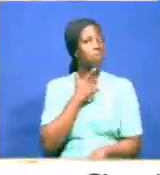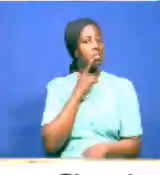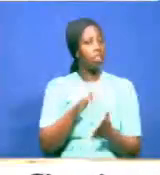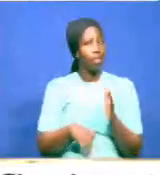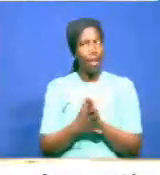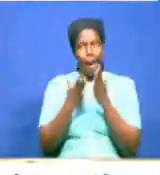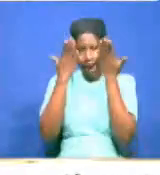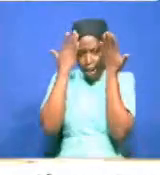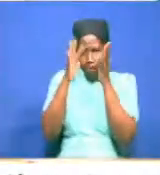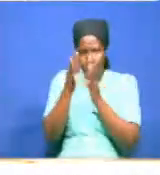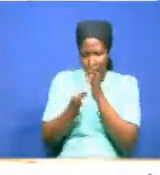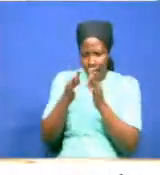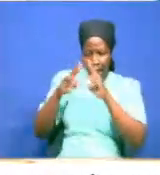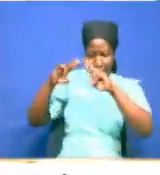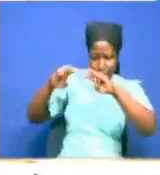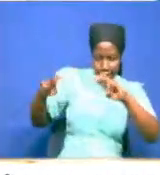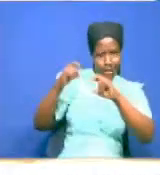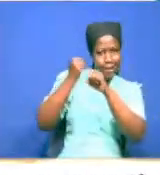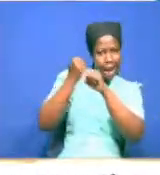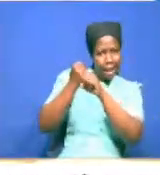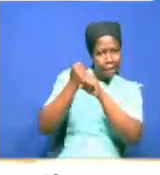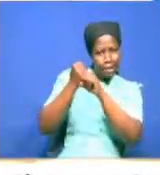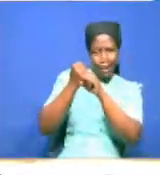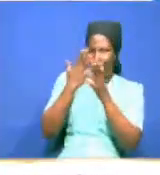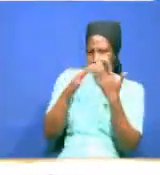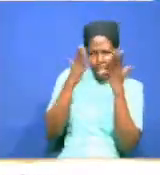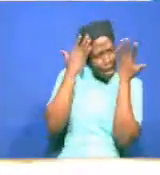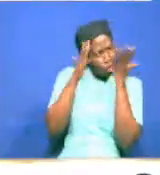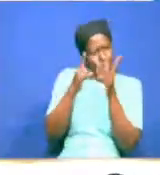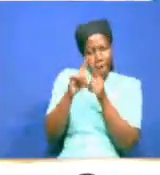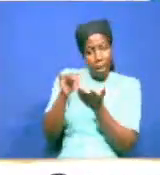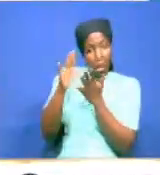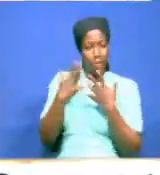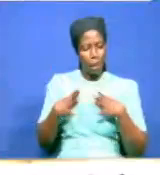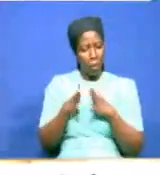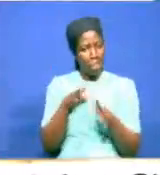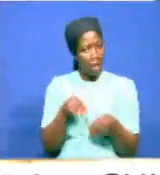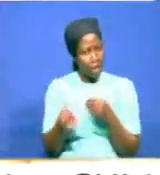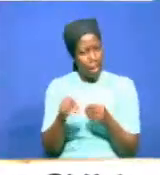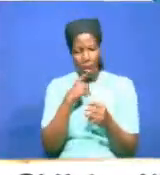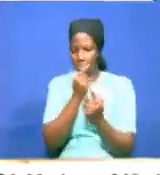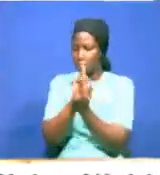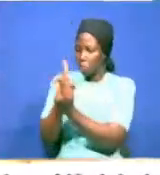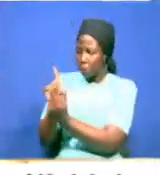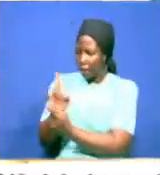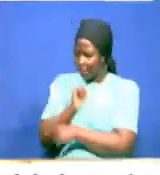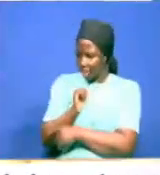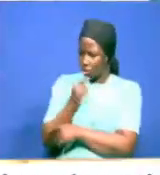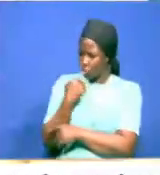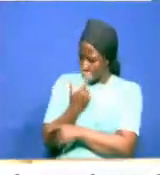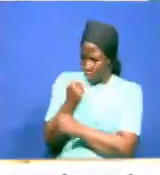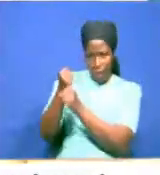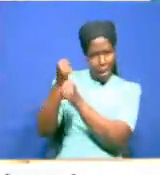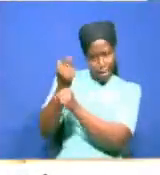I don't know whether a survey has been conducted, but most persons with disabilities I've met, those who are on employment, they take their work with